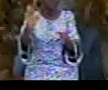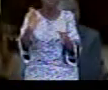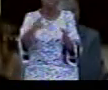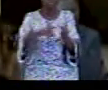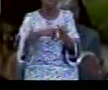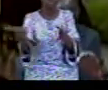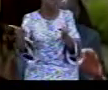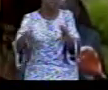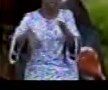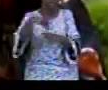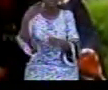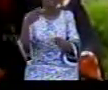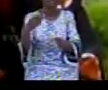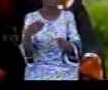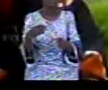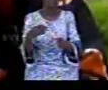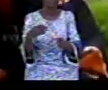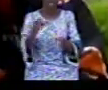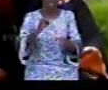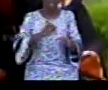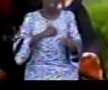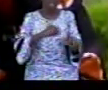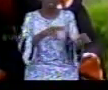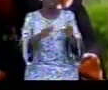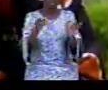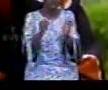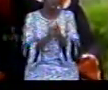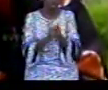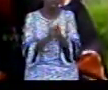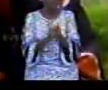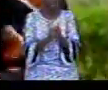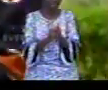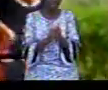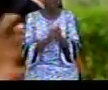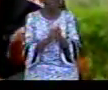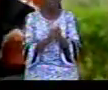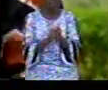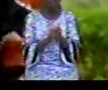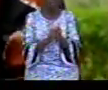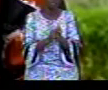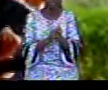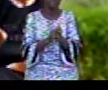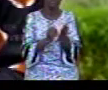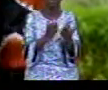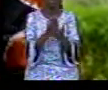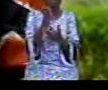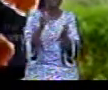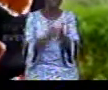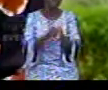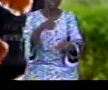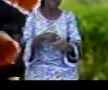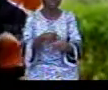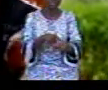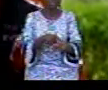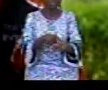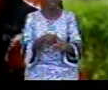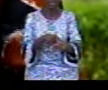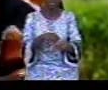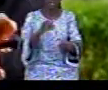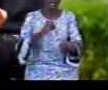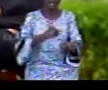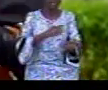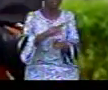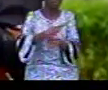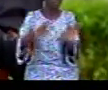way. I did that and went home. Throughout that night, I couldn't go out for